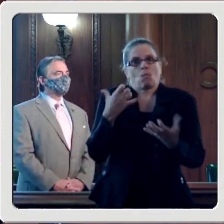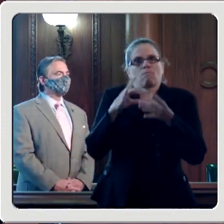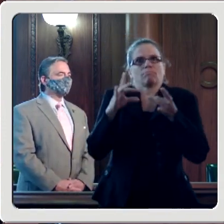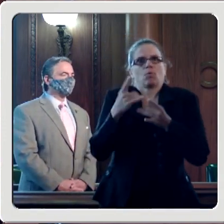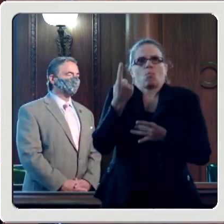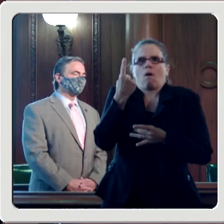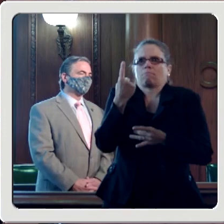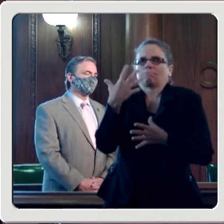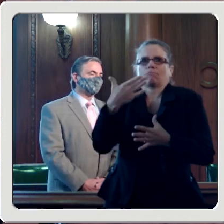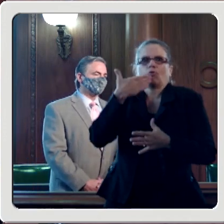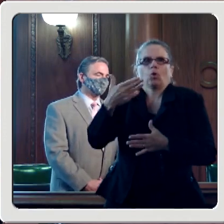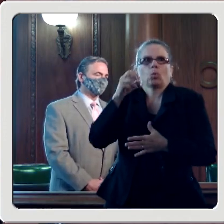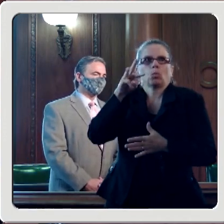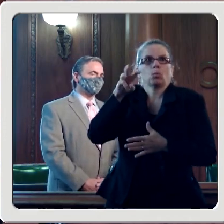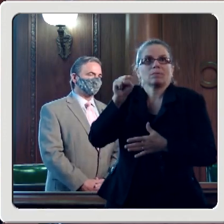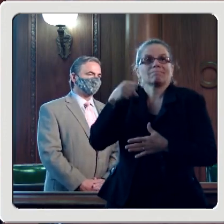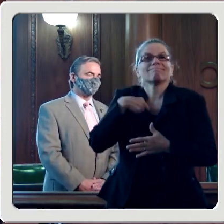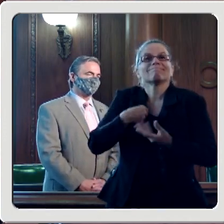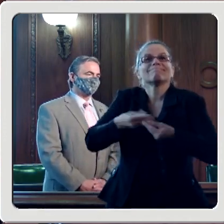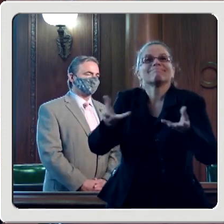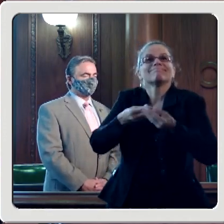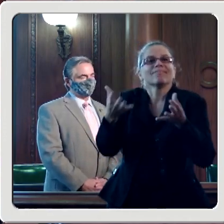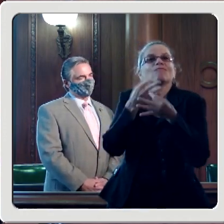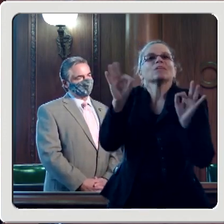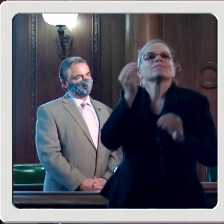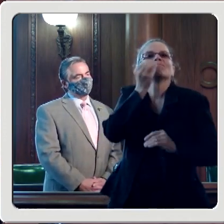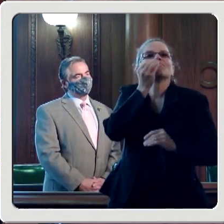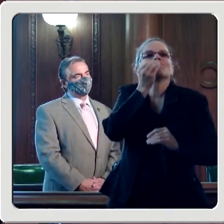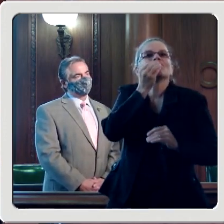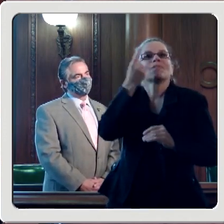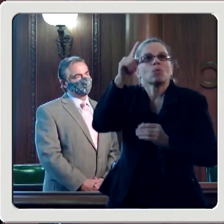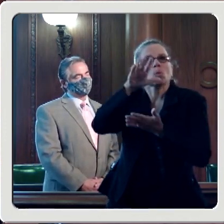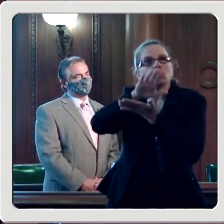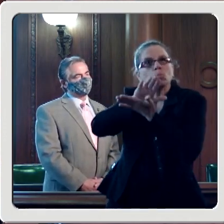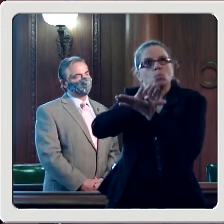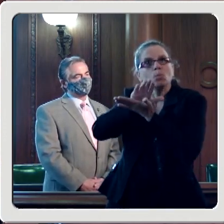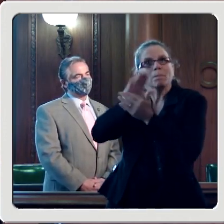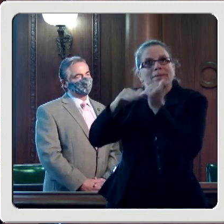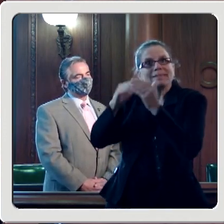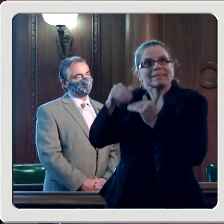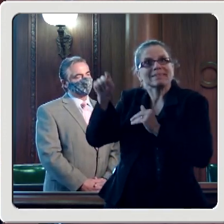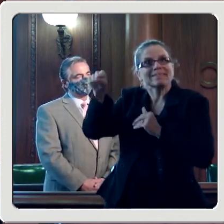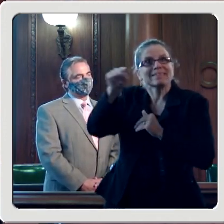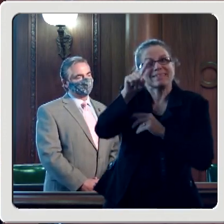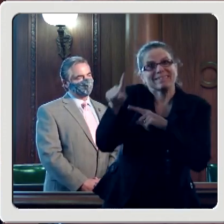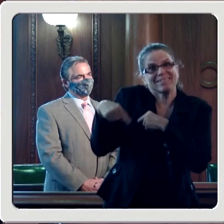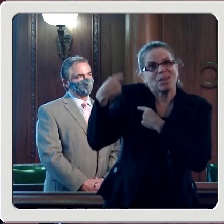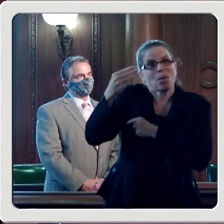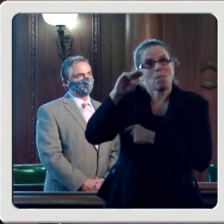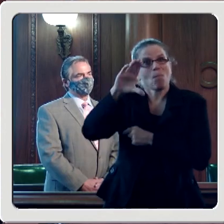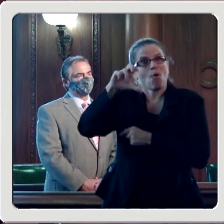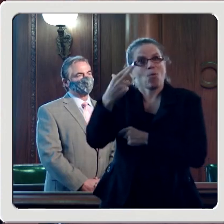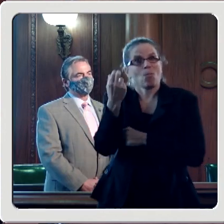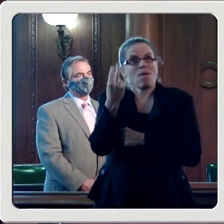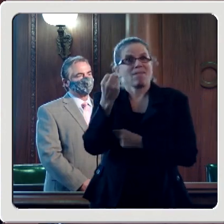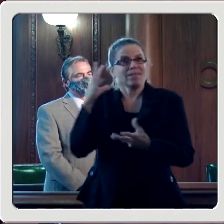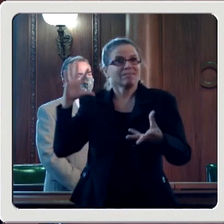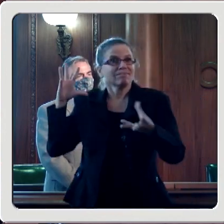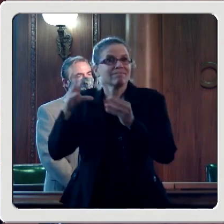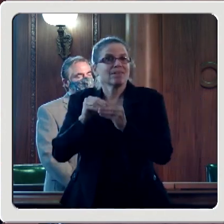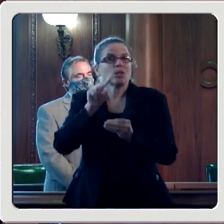with our meals program since schools were shut down on March 12th, and we have now served